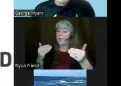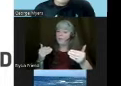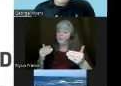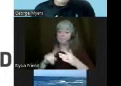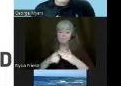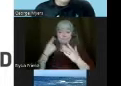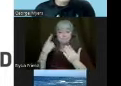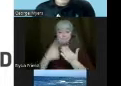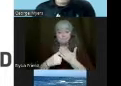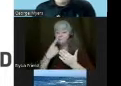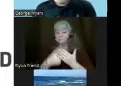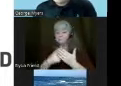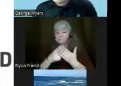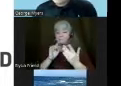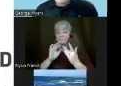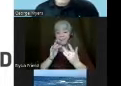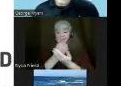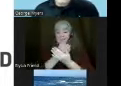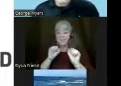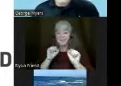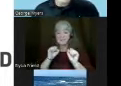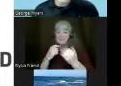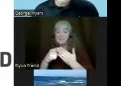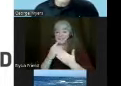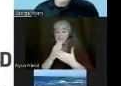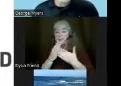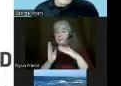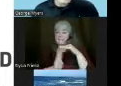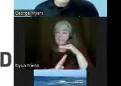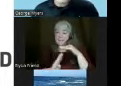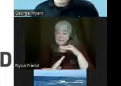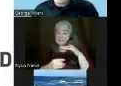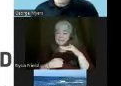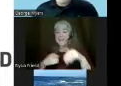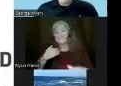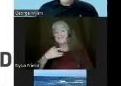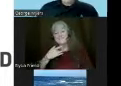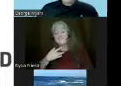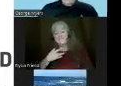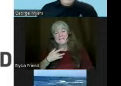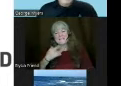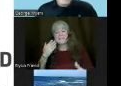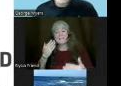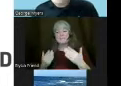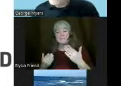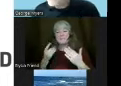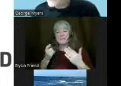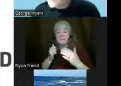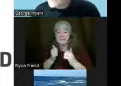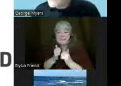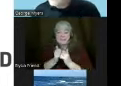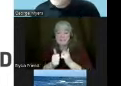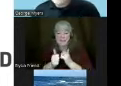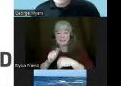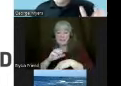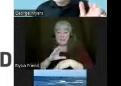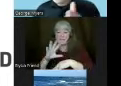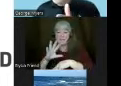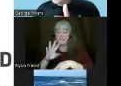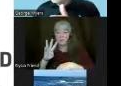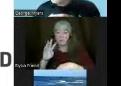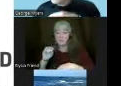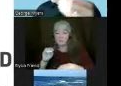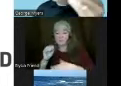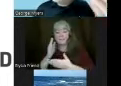internet safety. We're going to cover some basics. I have a feeling that maybe we might go a little bit past 5:40. Some of our